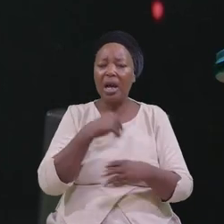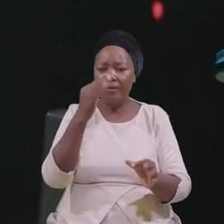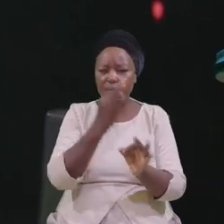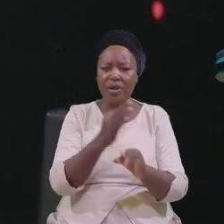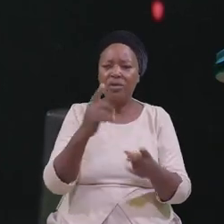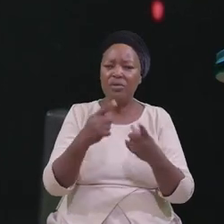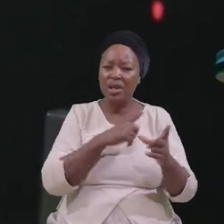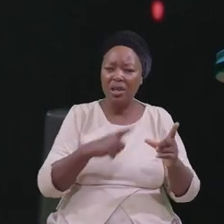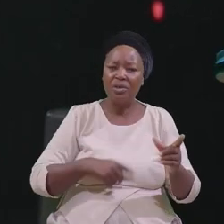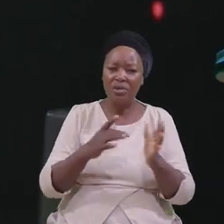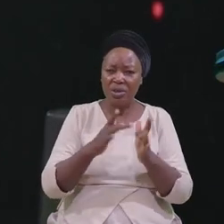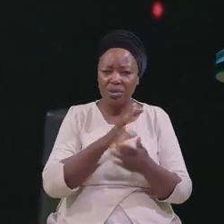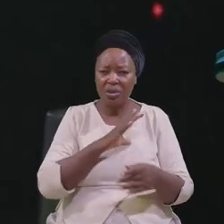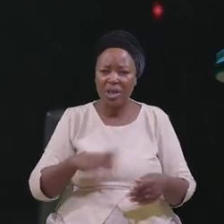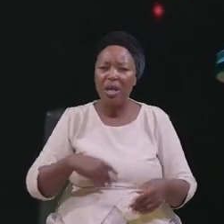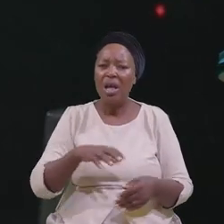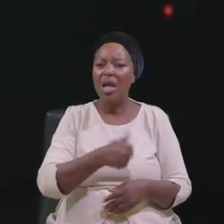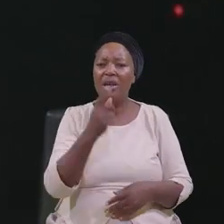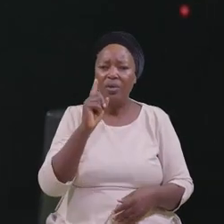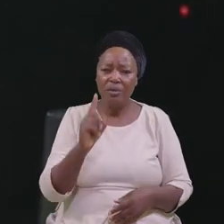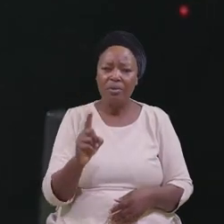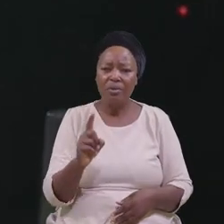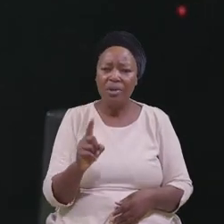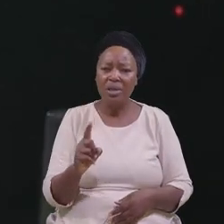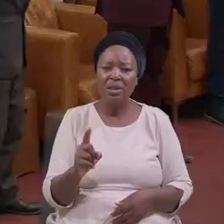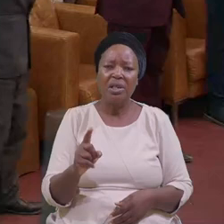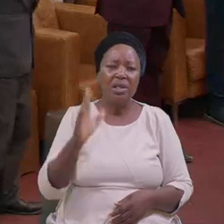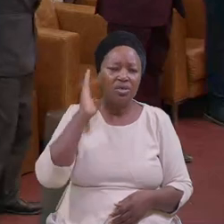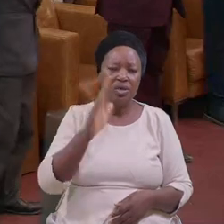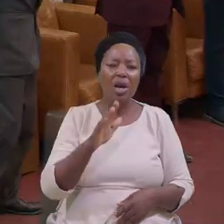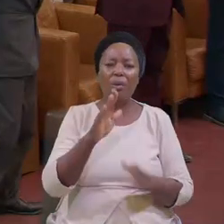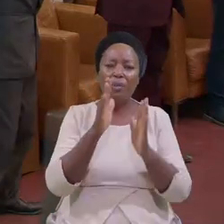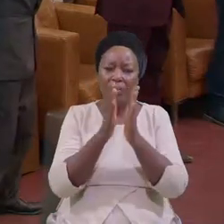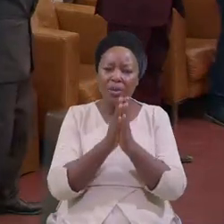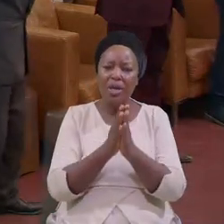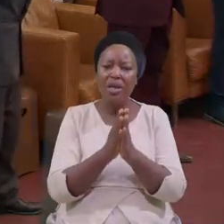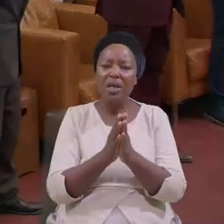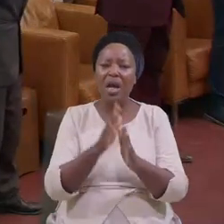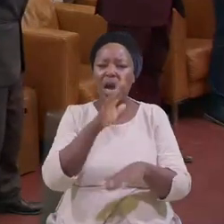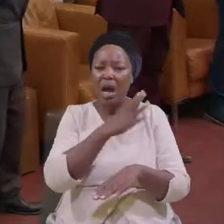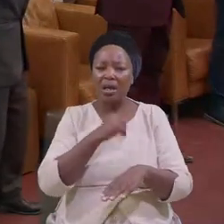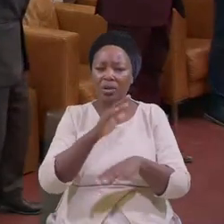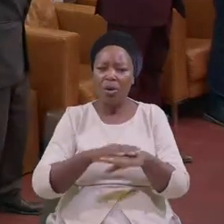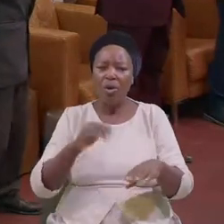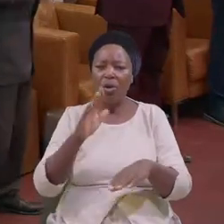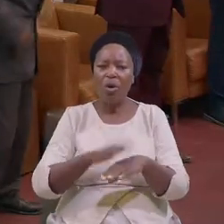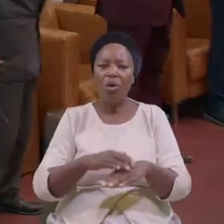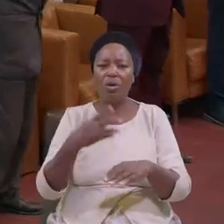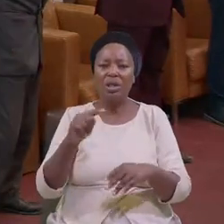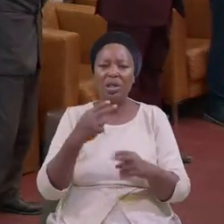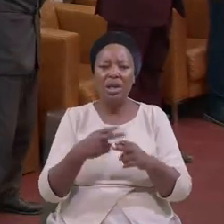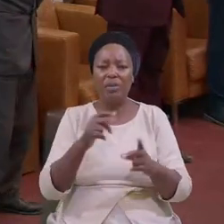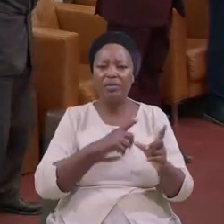Lord Jesus Christ. Whosoever shall call on the name of the Lord shall